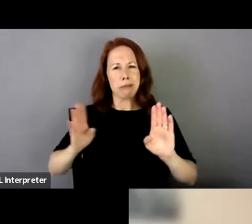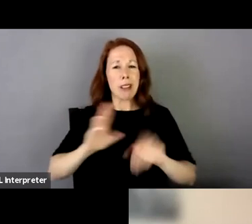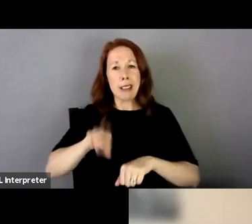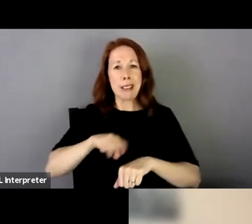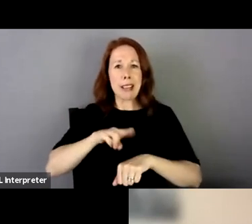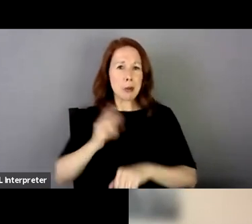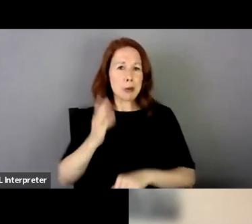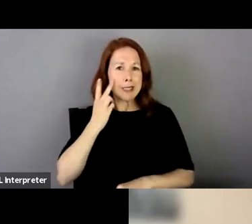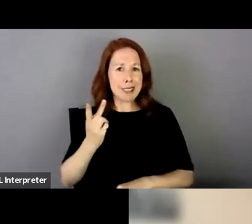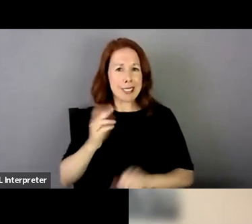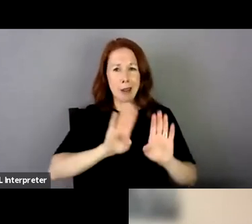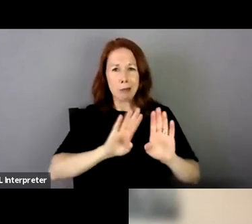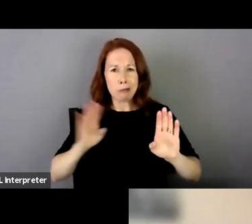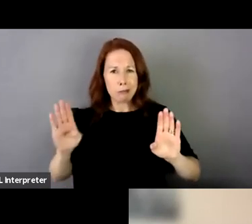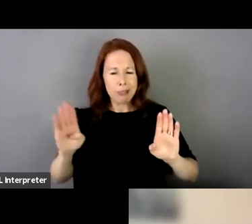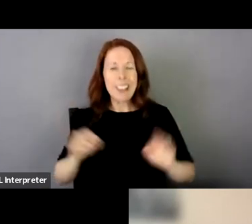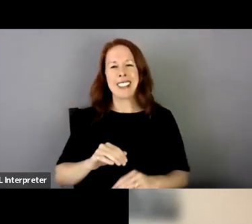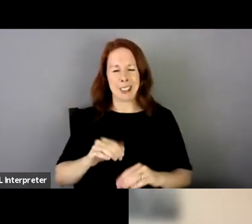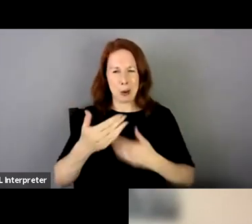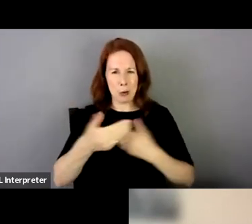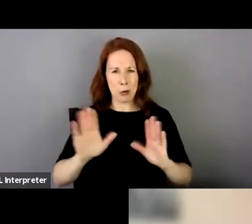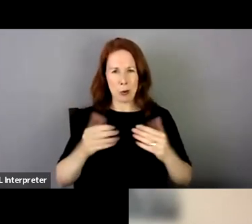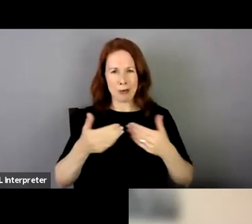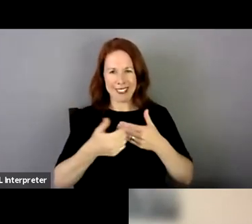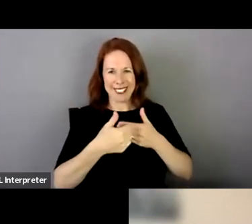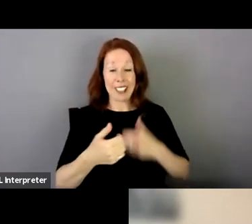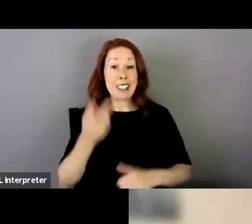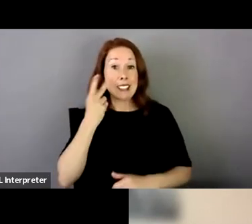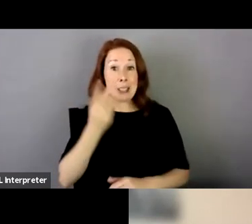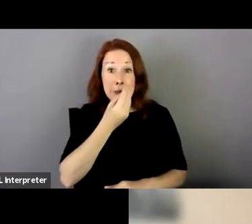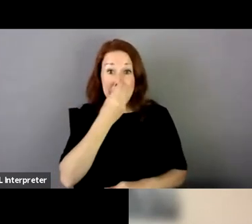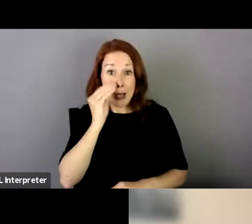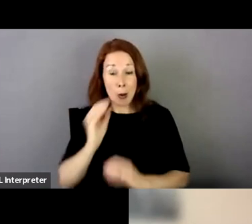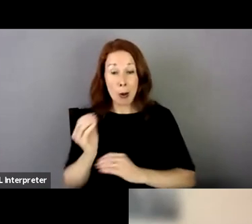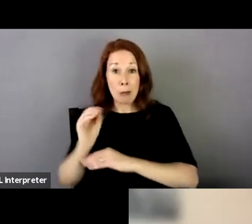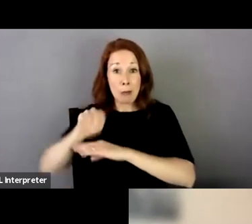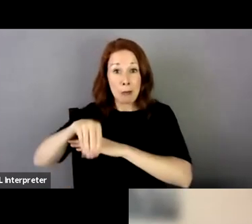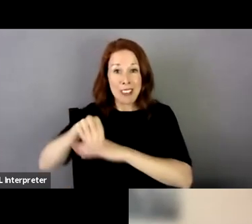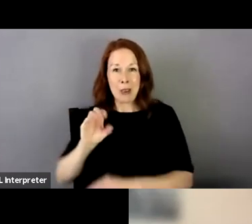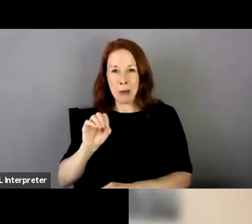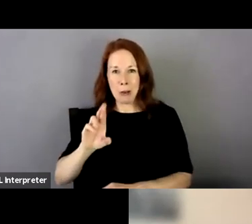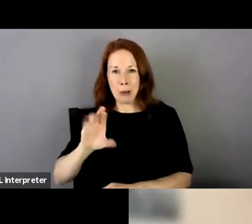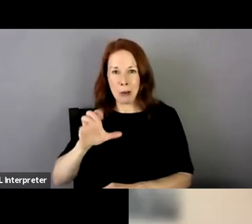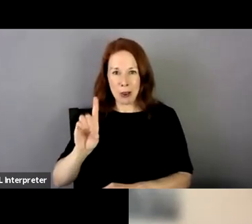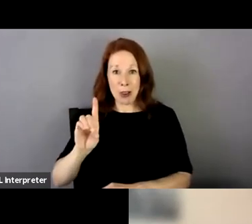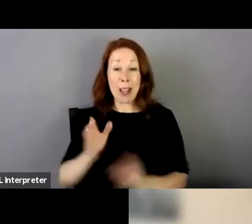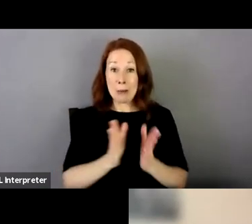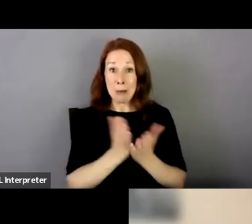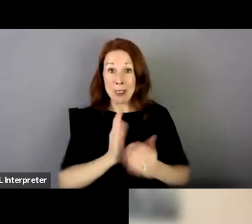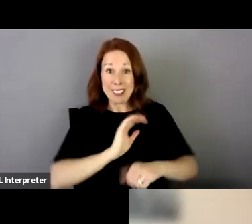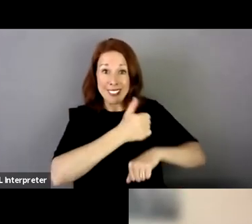natural scene on a divider, and you can see some orchids and one of my books that's called The War Widow.